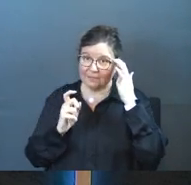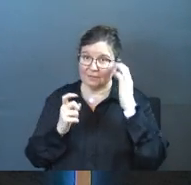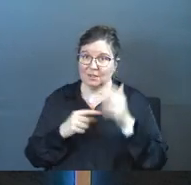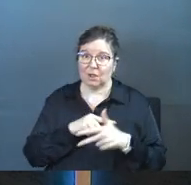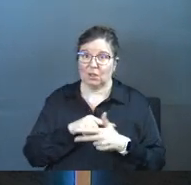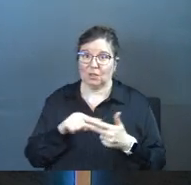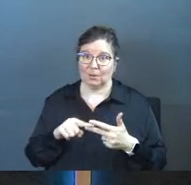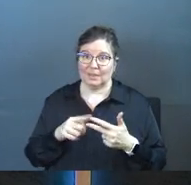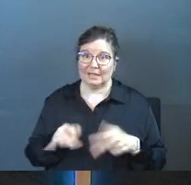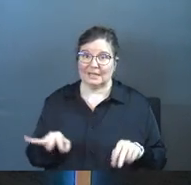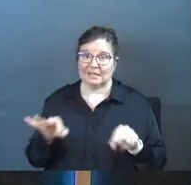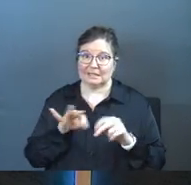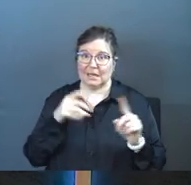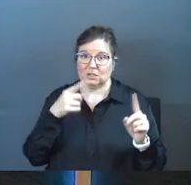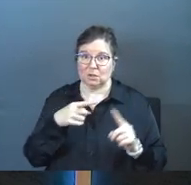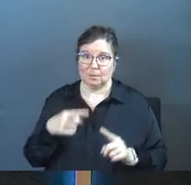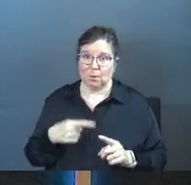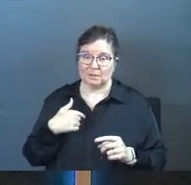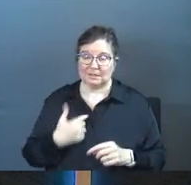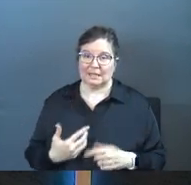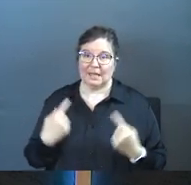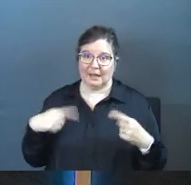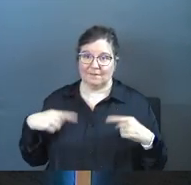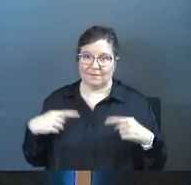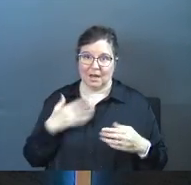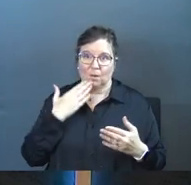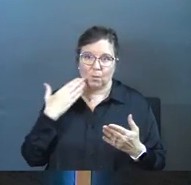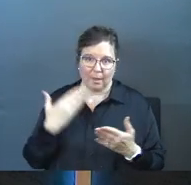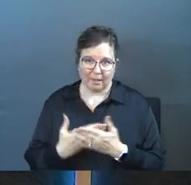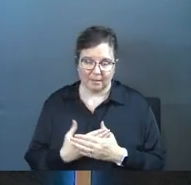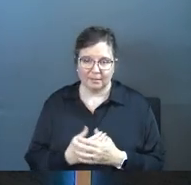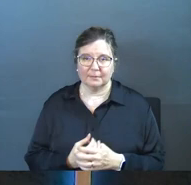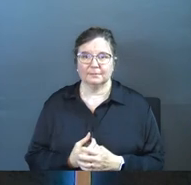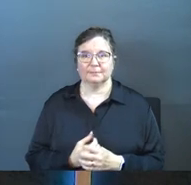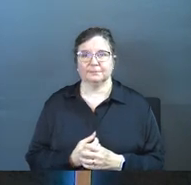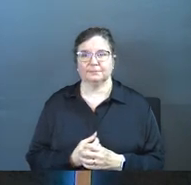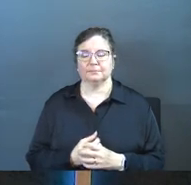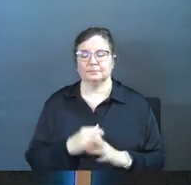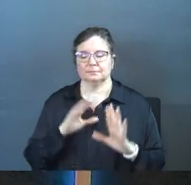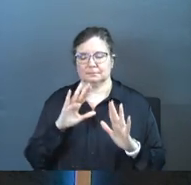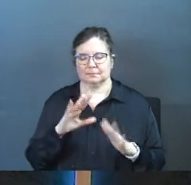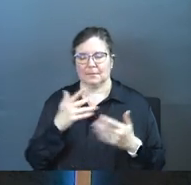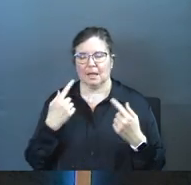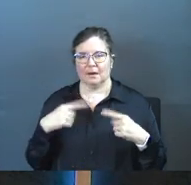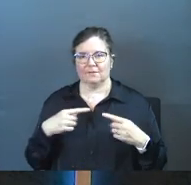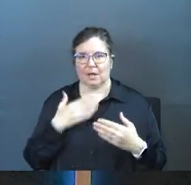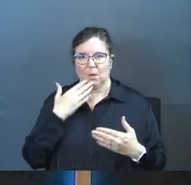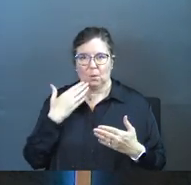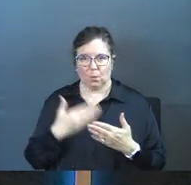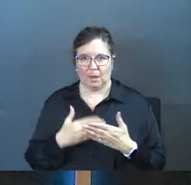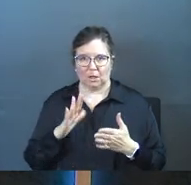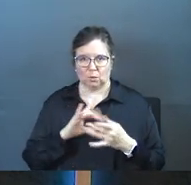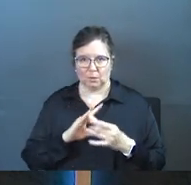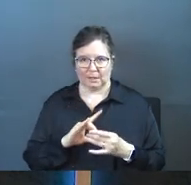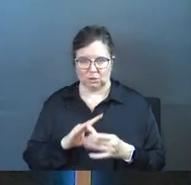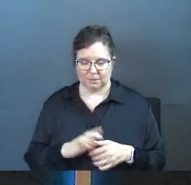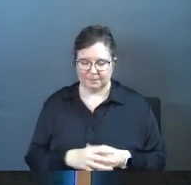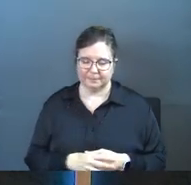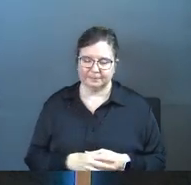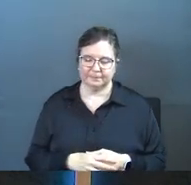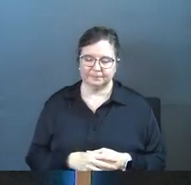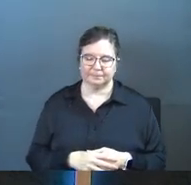us three essential points in fighting well. So here's how to fight well in your